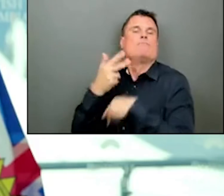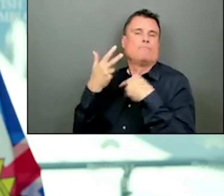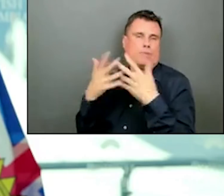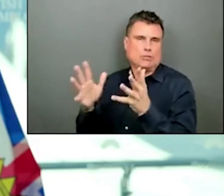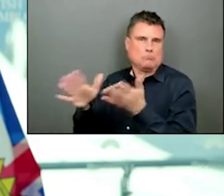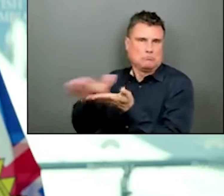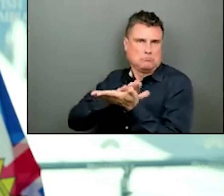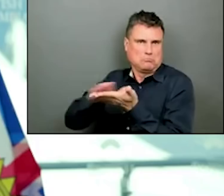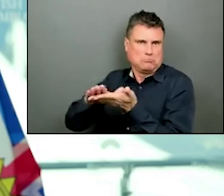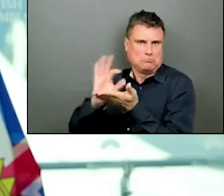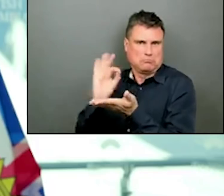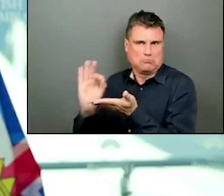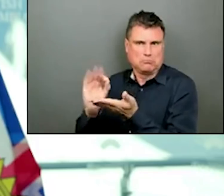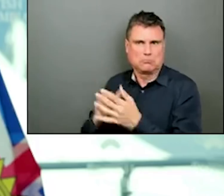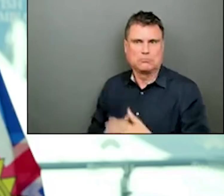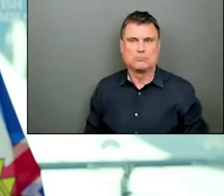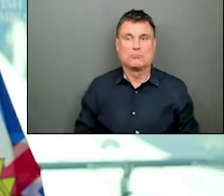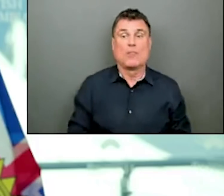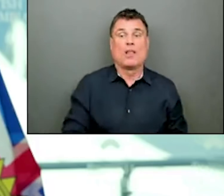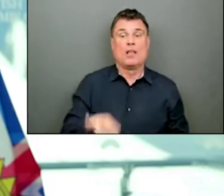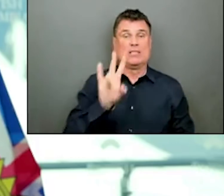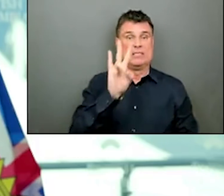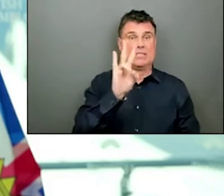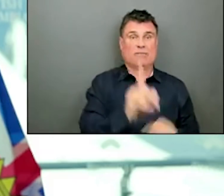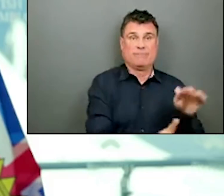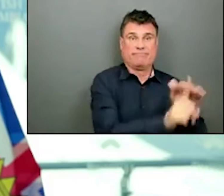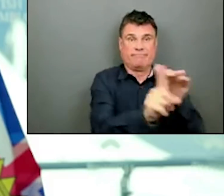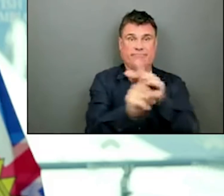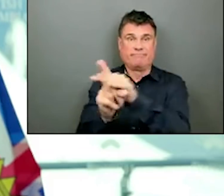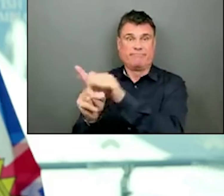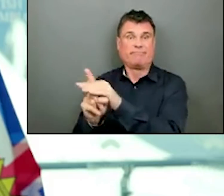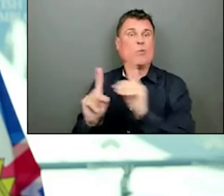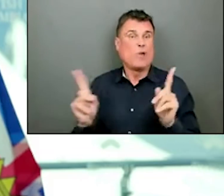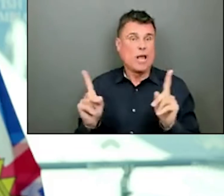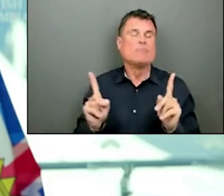living, and 7 in acute care facilities.